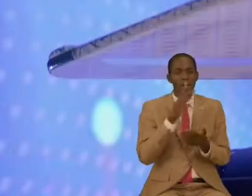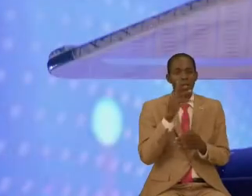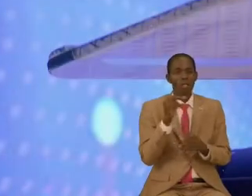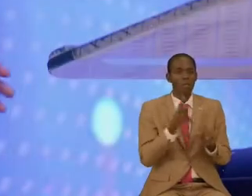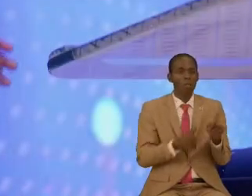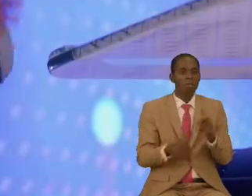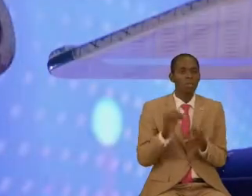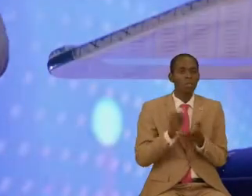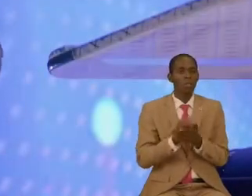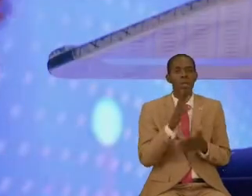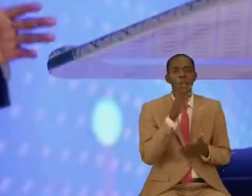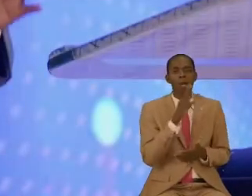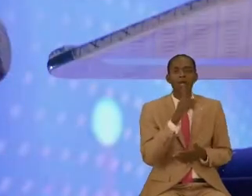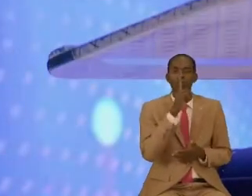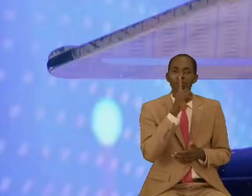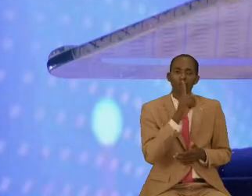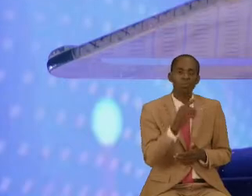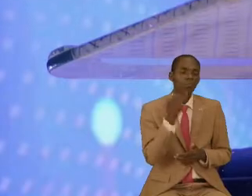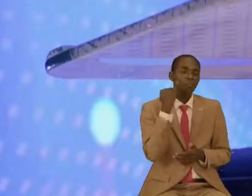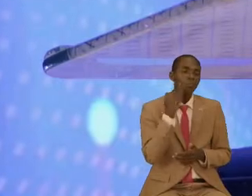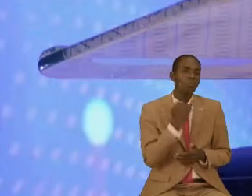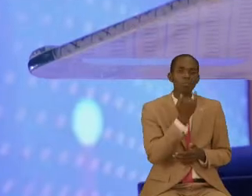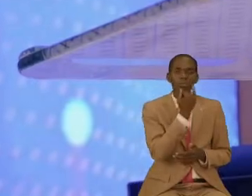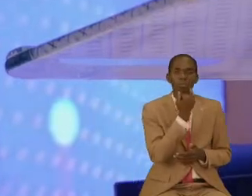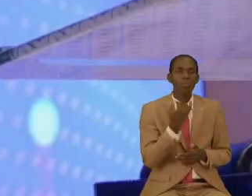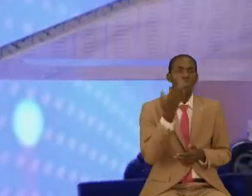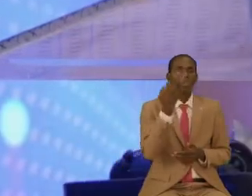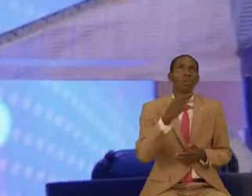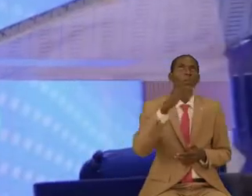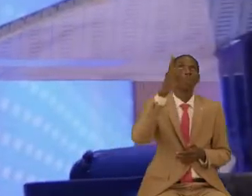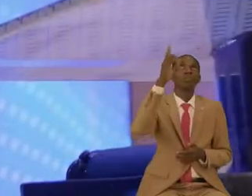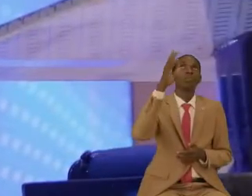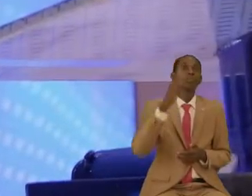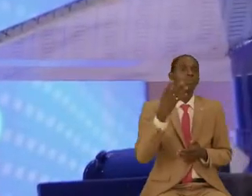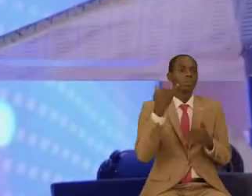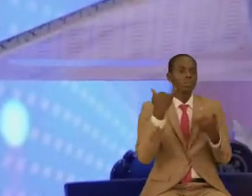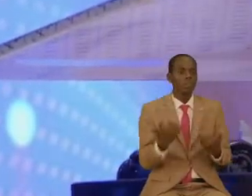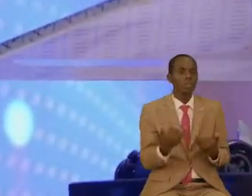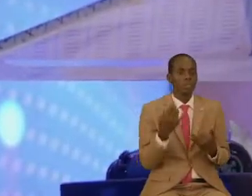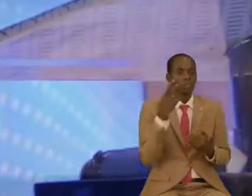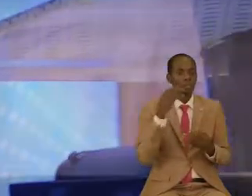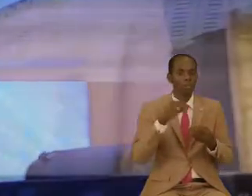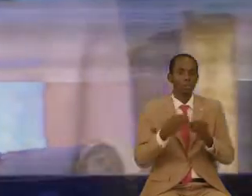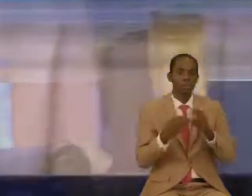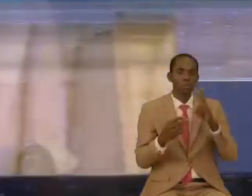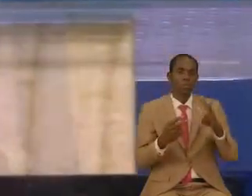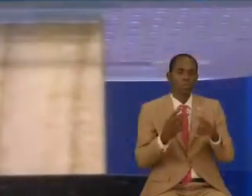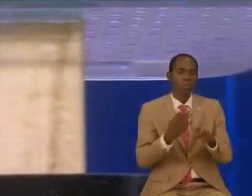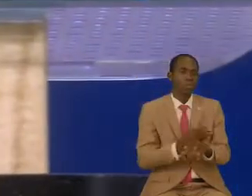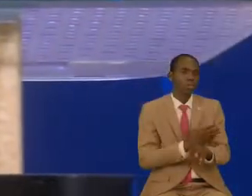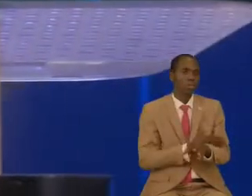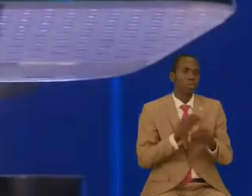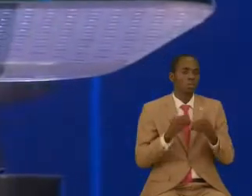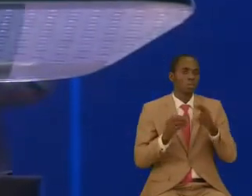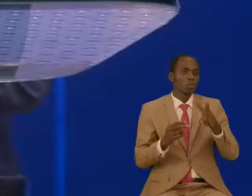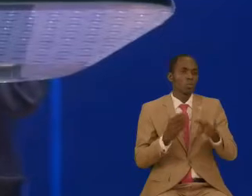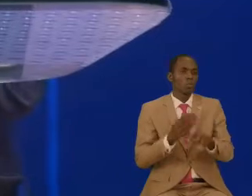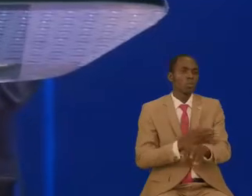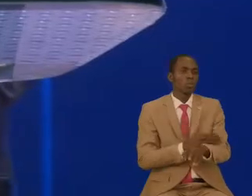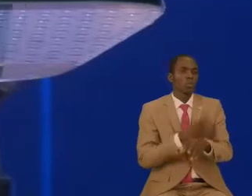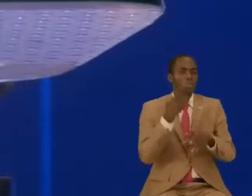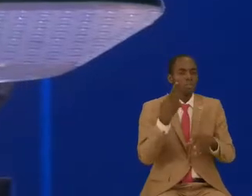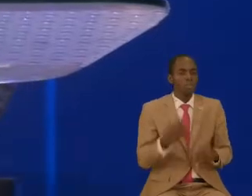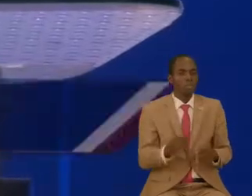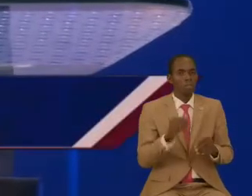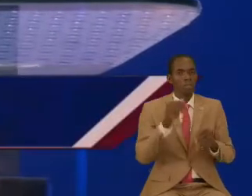are the true Israel of God. We're coming to number two here, the image